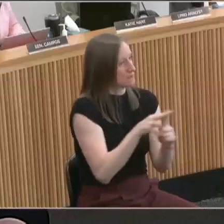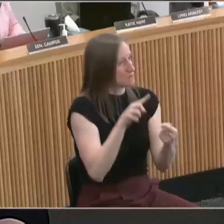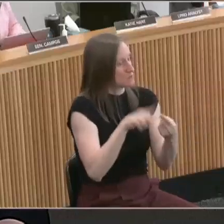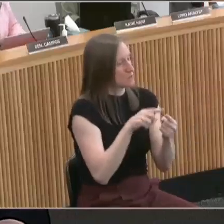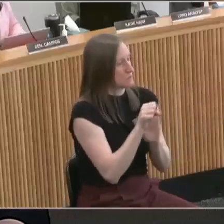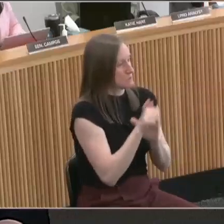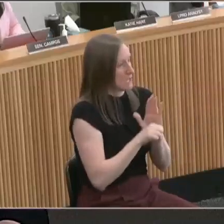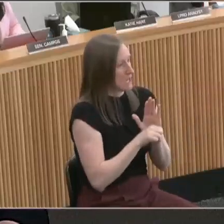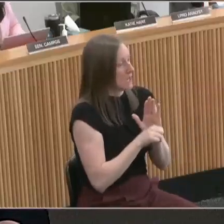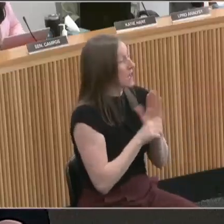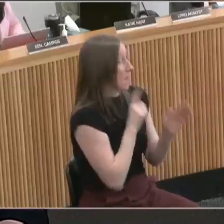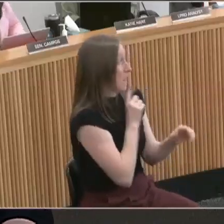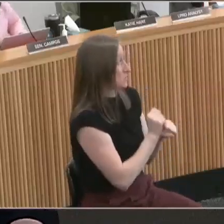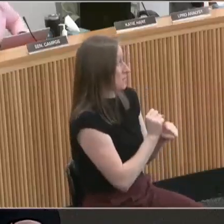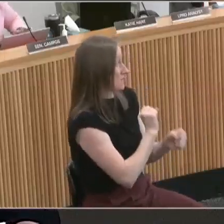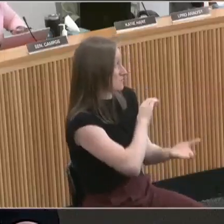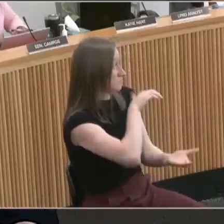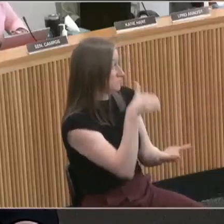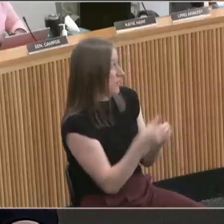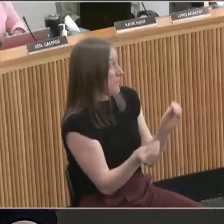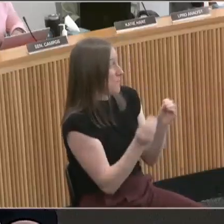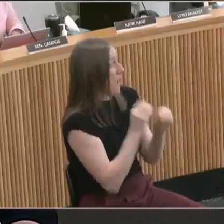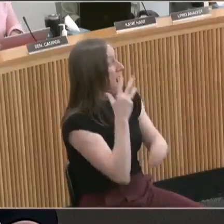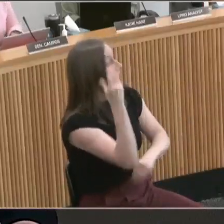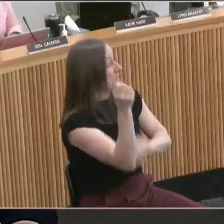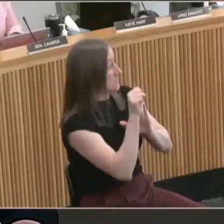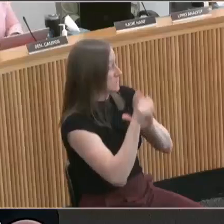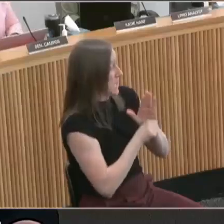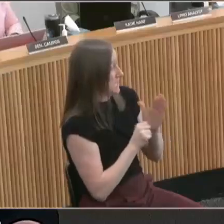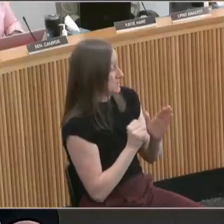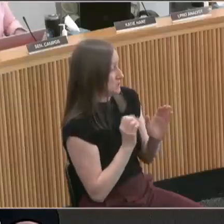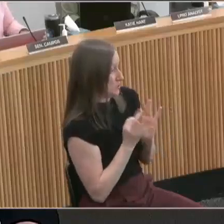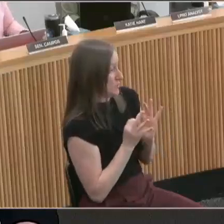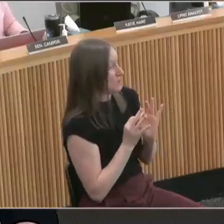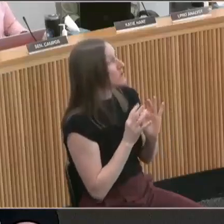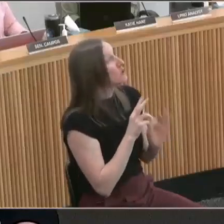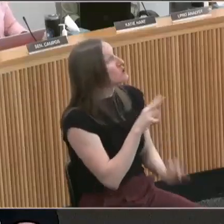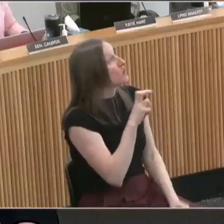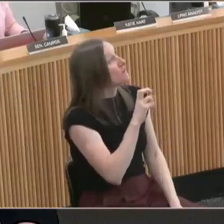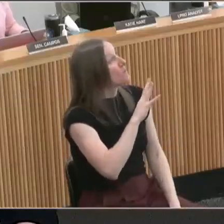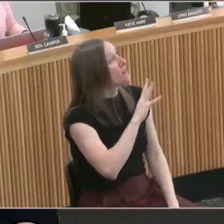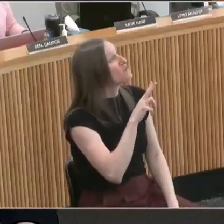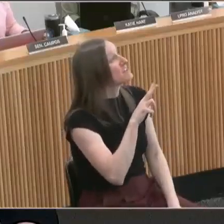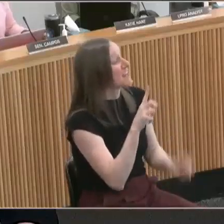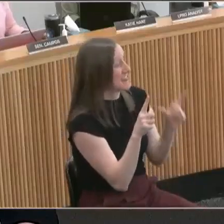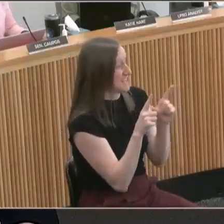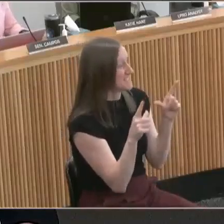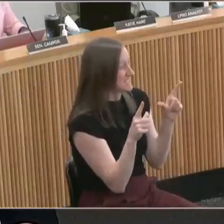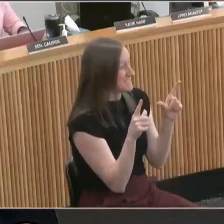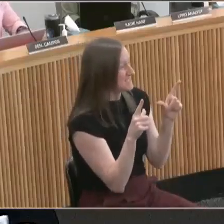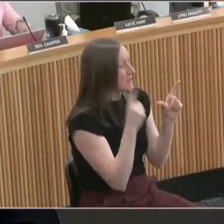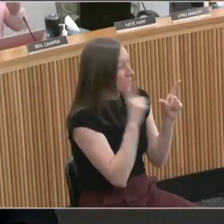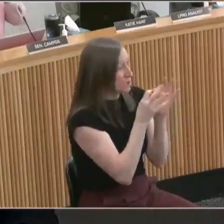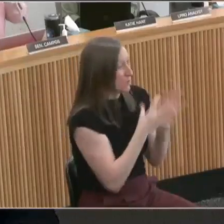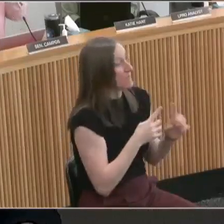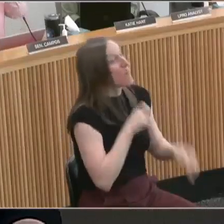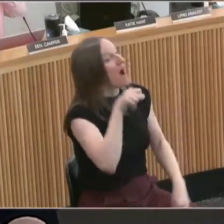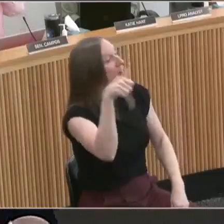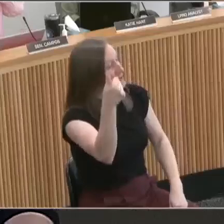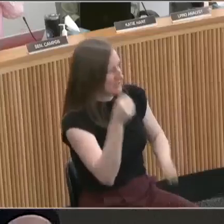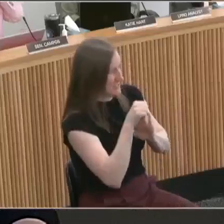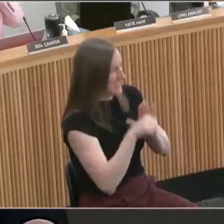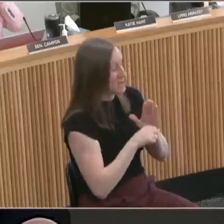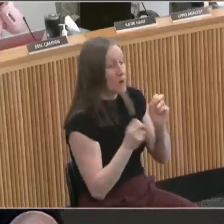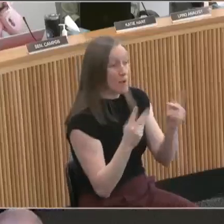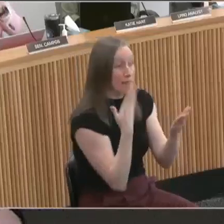actually quite a bit more from out-of-state interpreters. There's currently 243 licenses for interpreters from other states. Thank you,